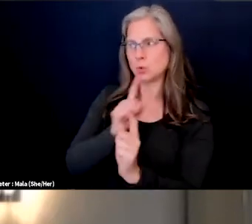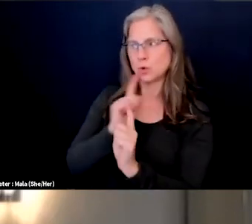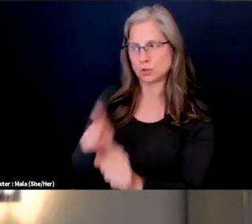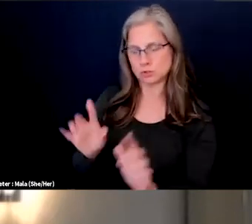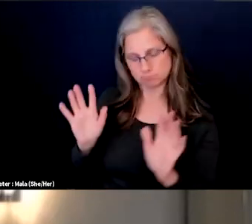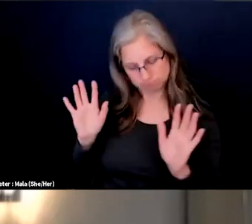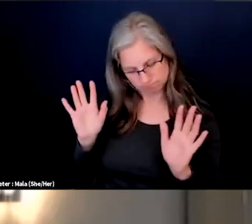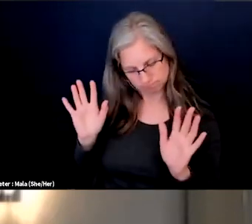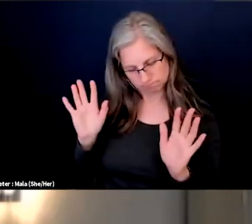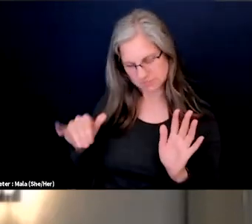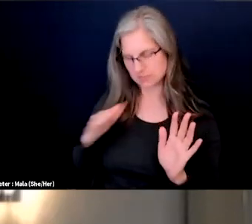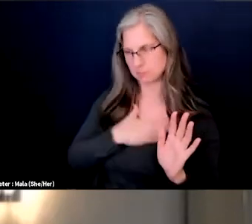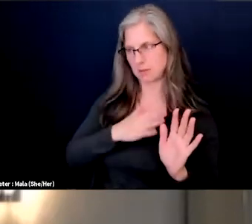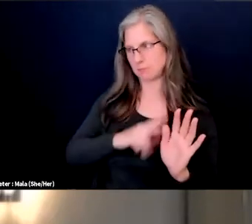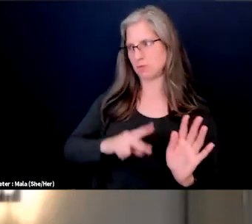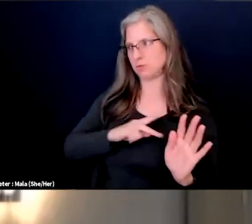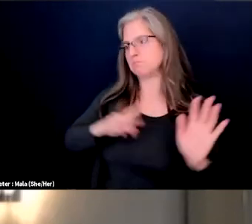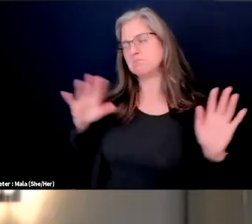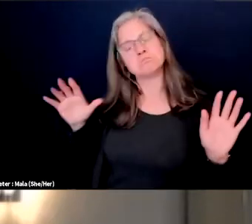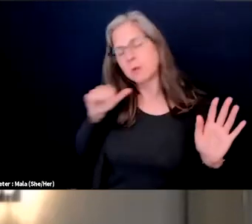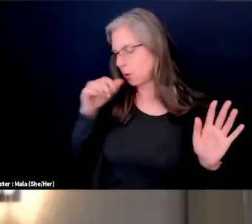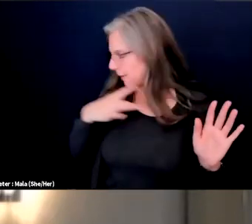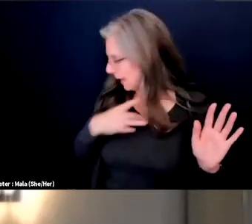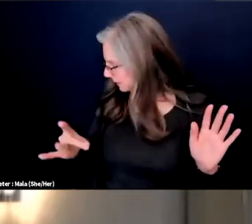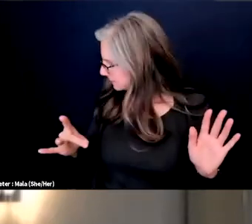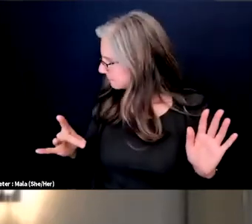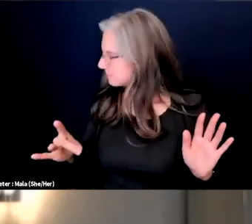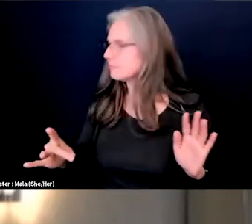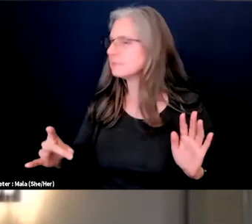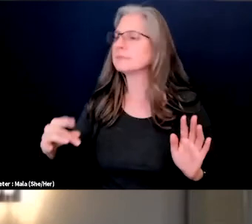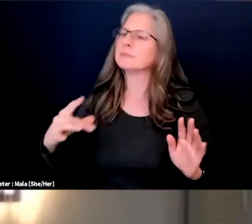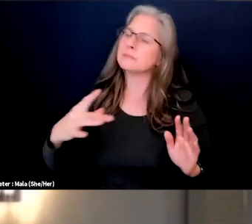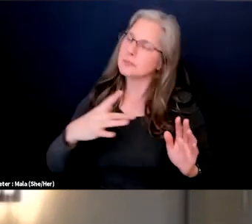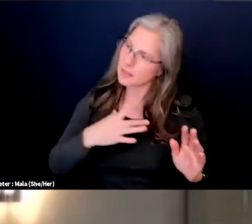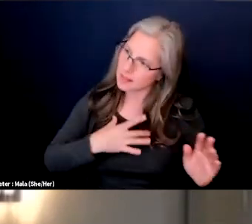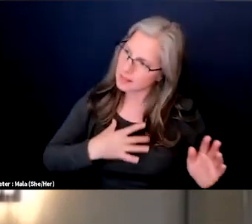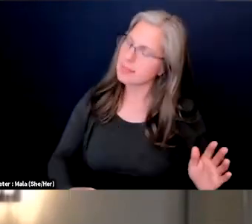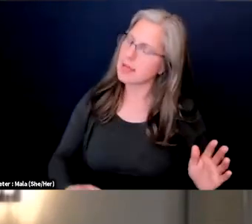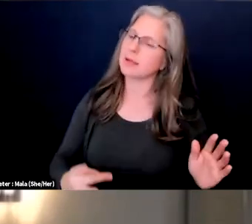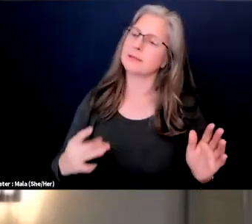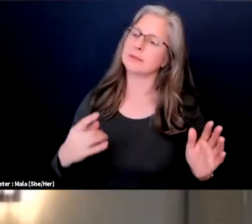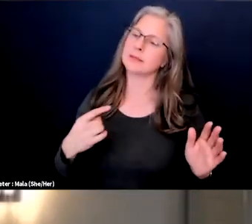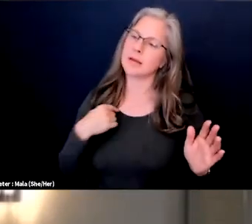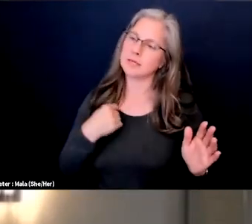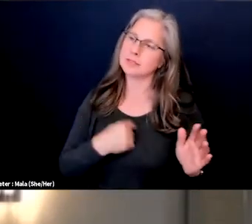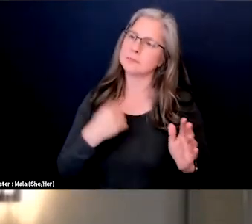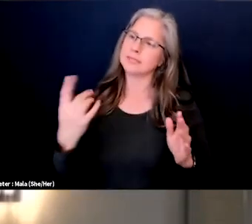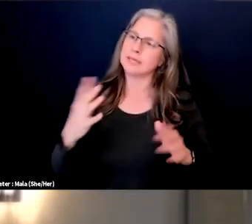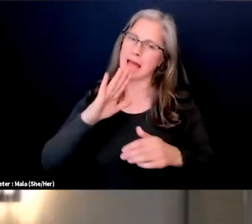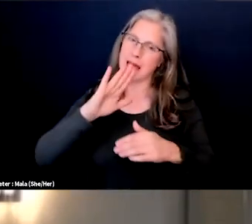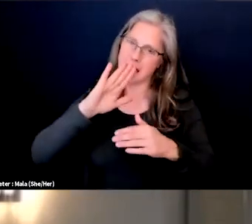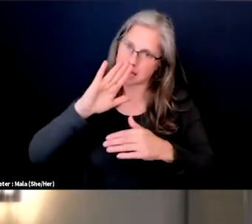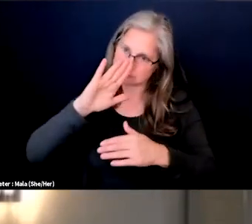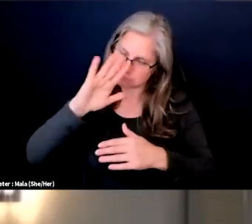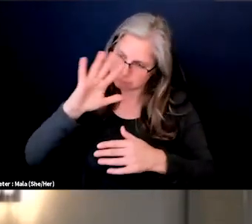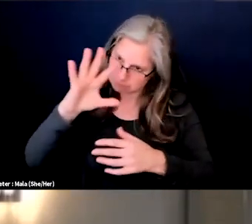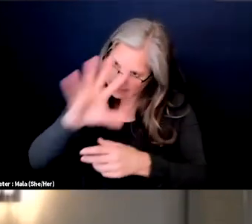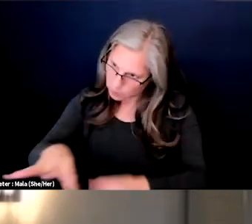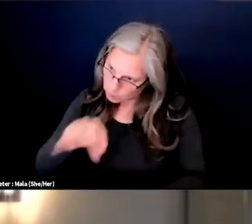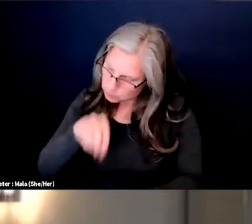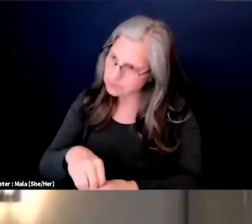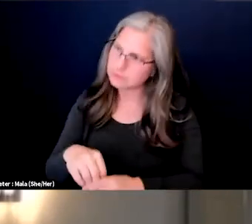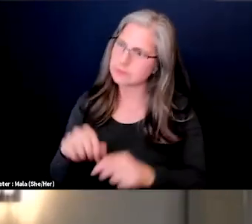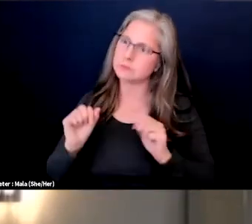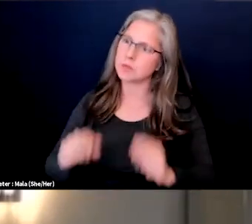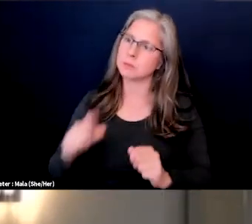That's just my personal thing. I don't like change orders. I like us to be as inclusive as possible of a